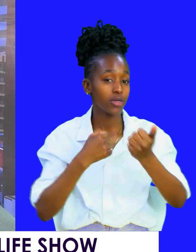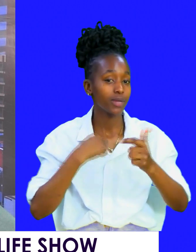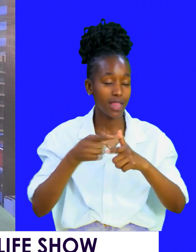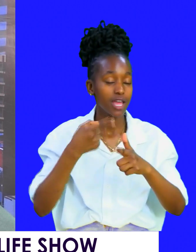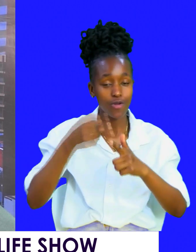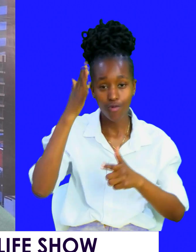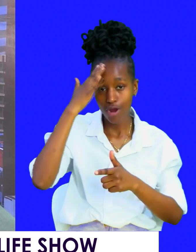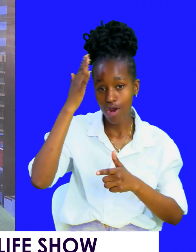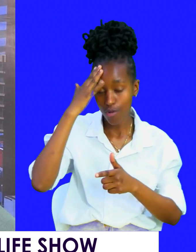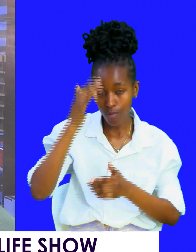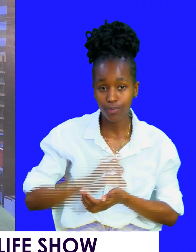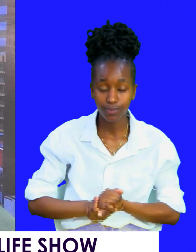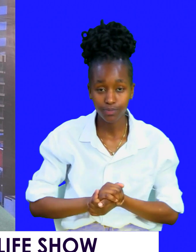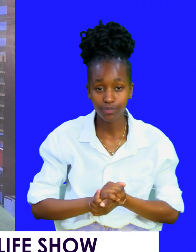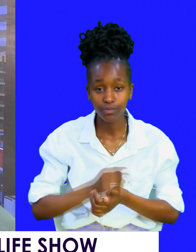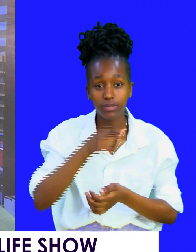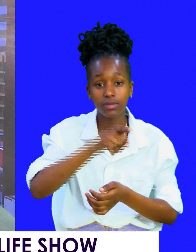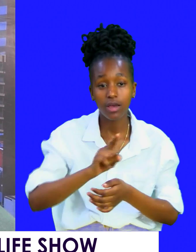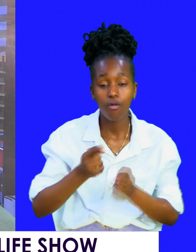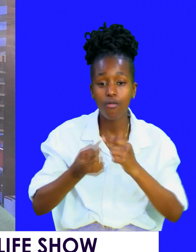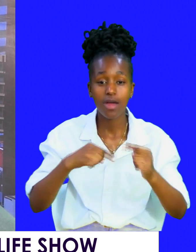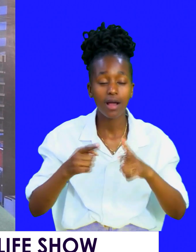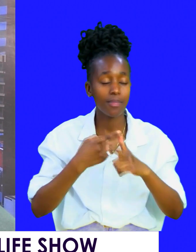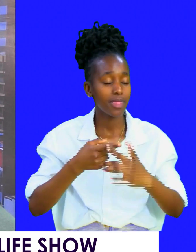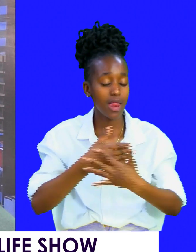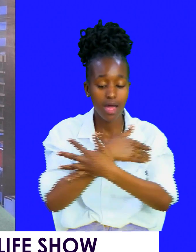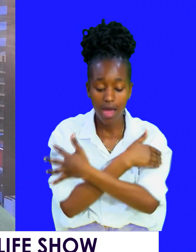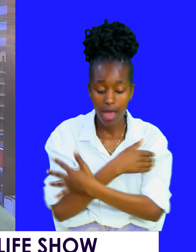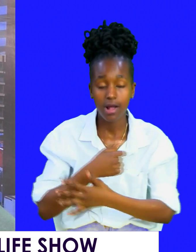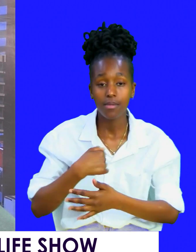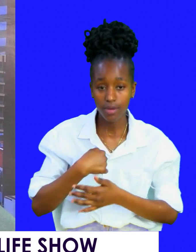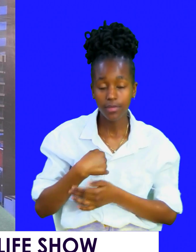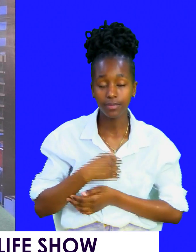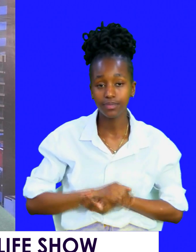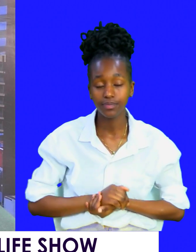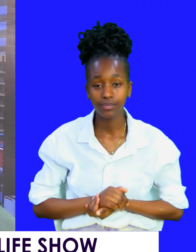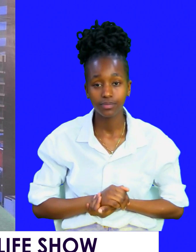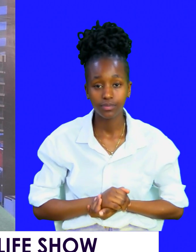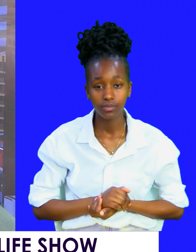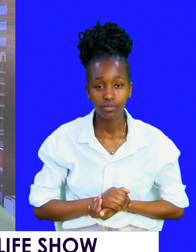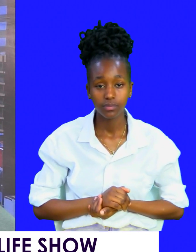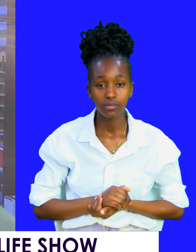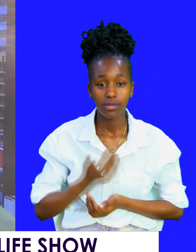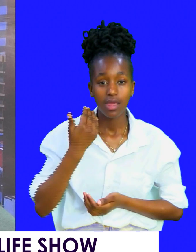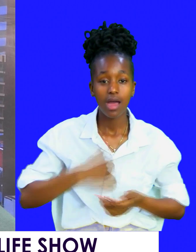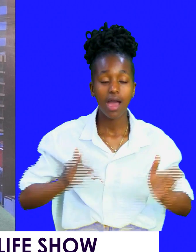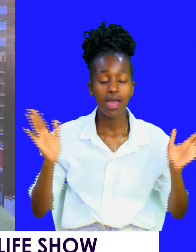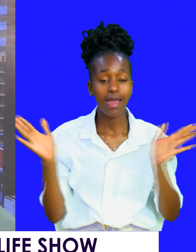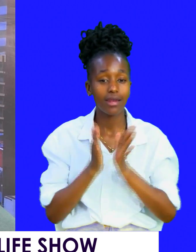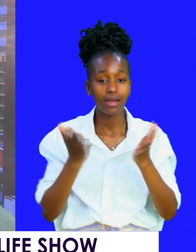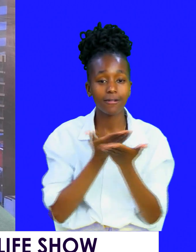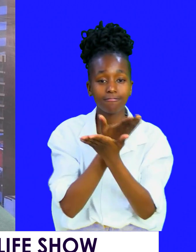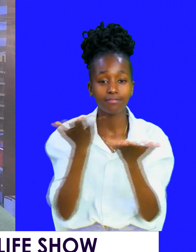come and give me a hug. Yes, I encourage you to